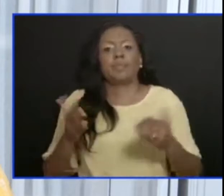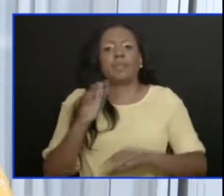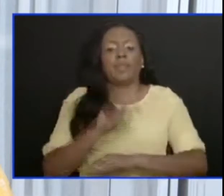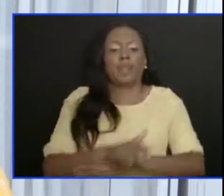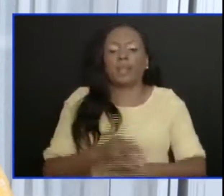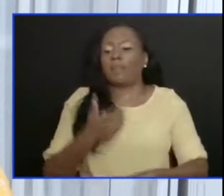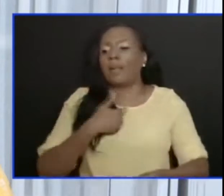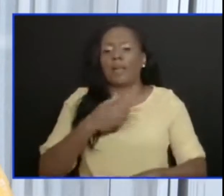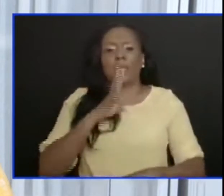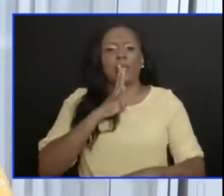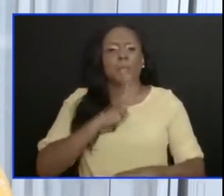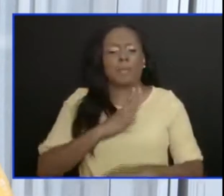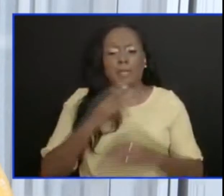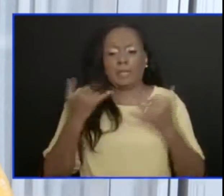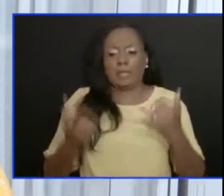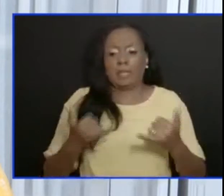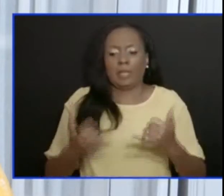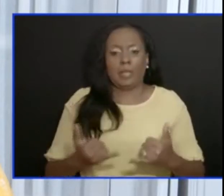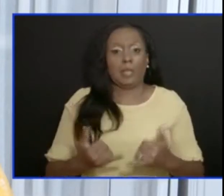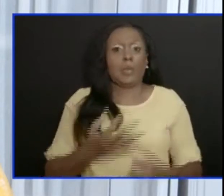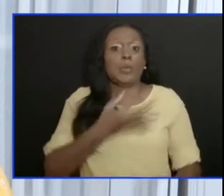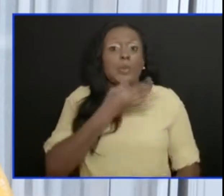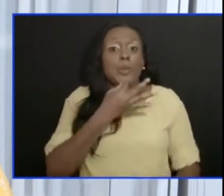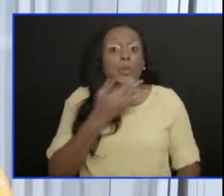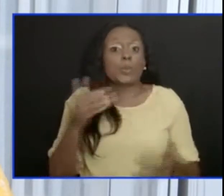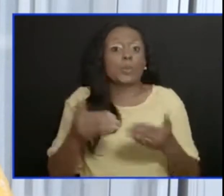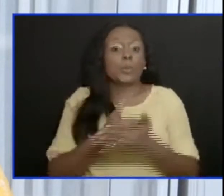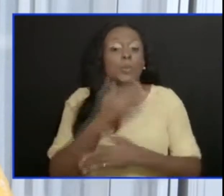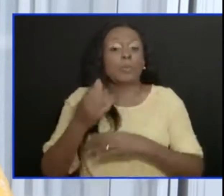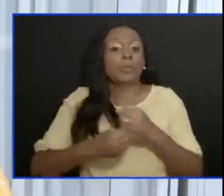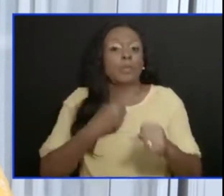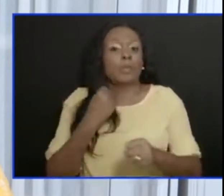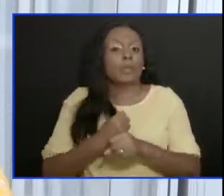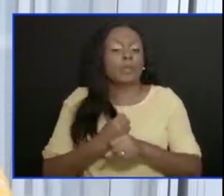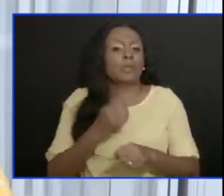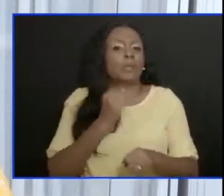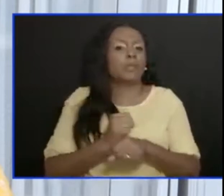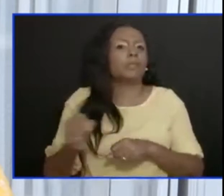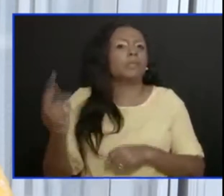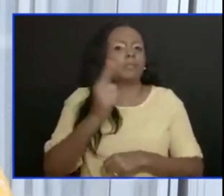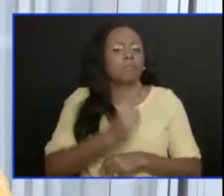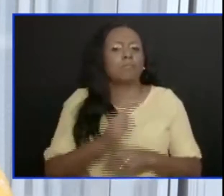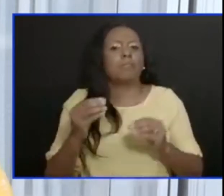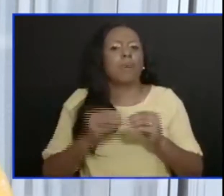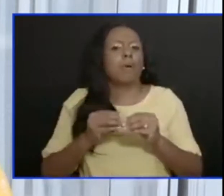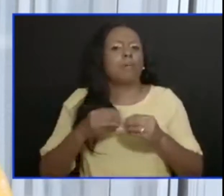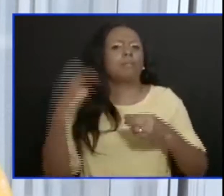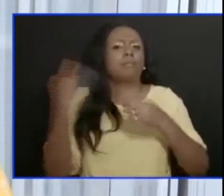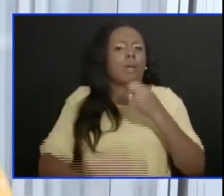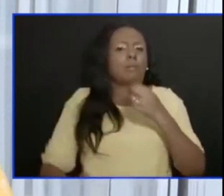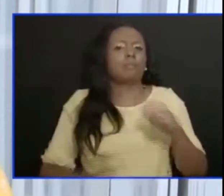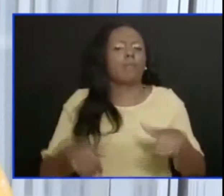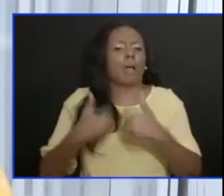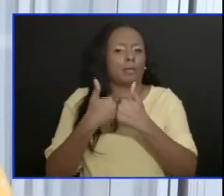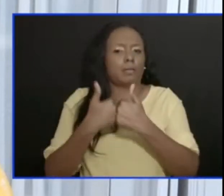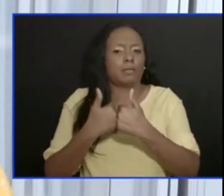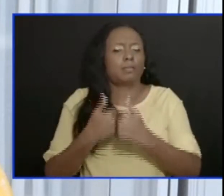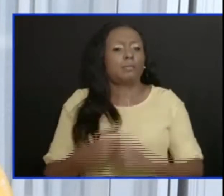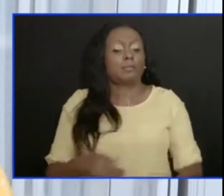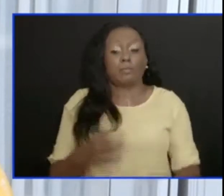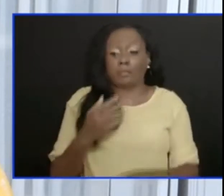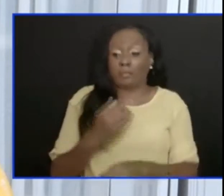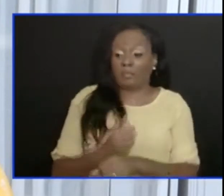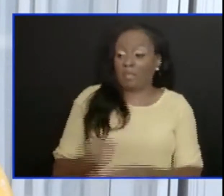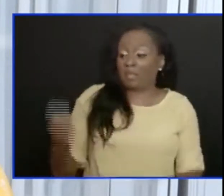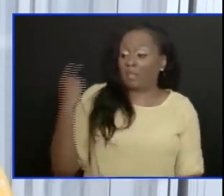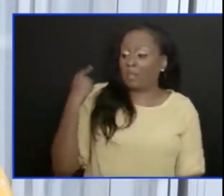of a new year, with predictably new and even tougher challenges. This time last year, we were wishing